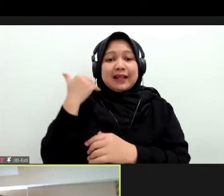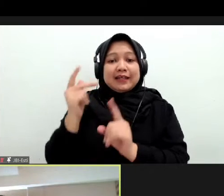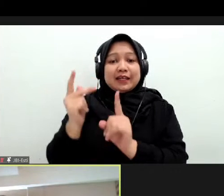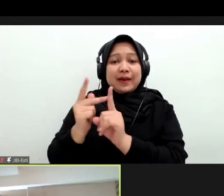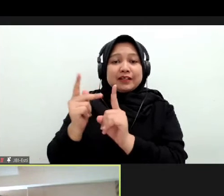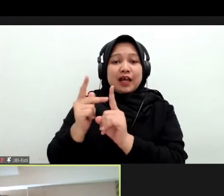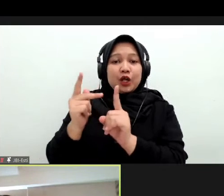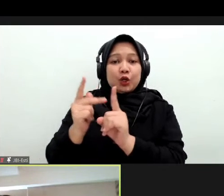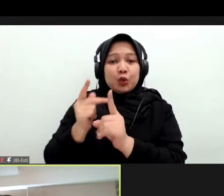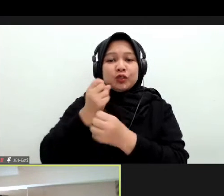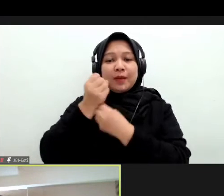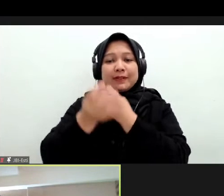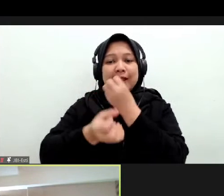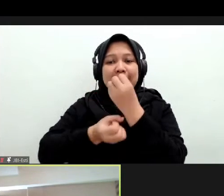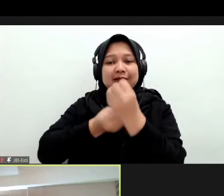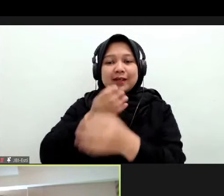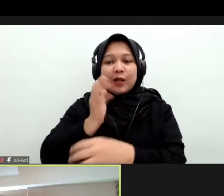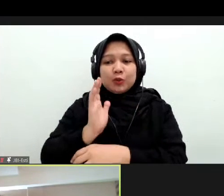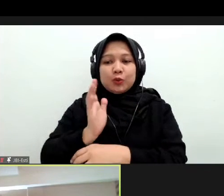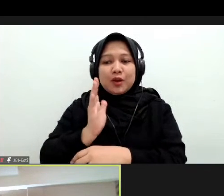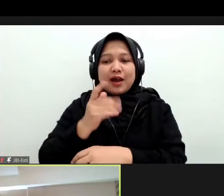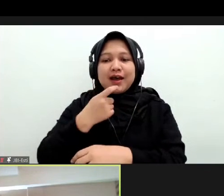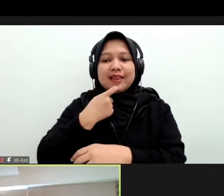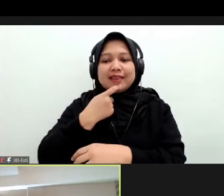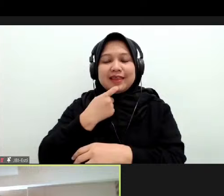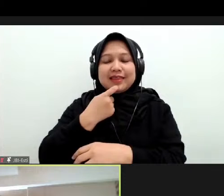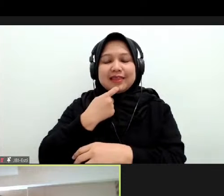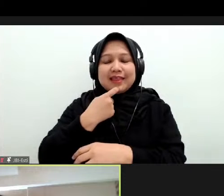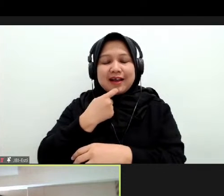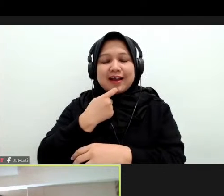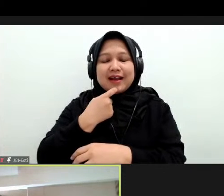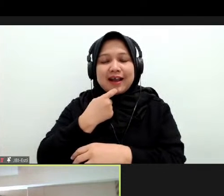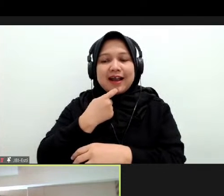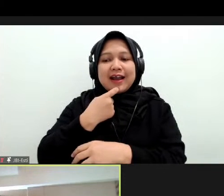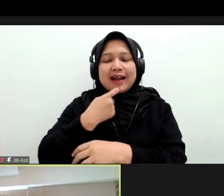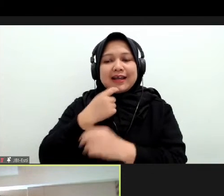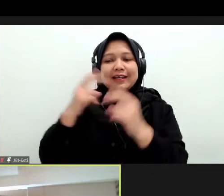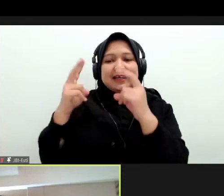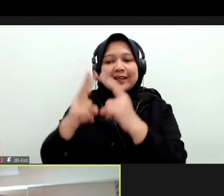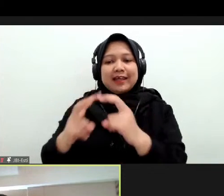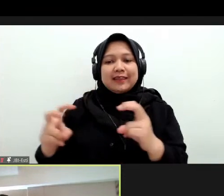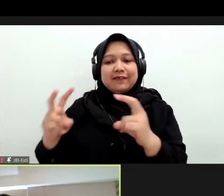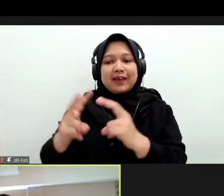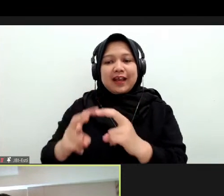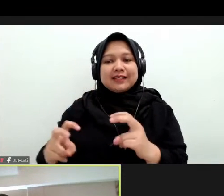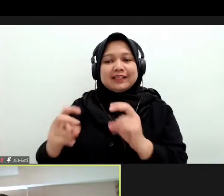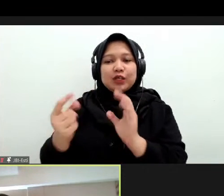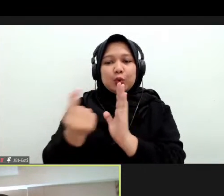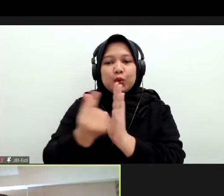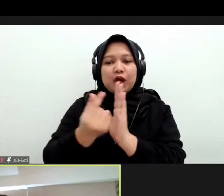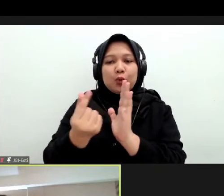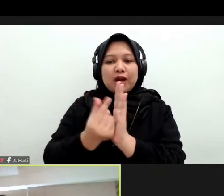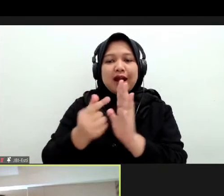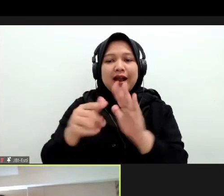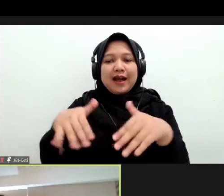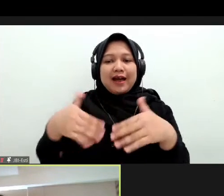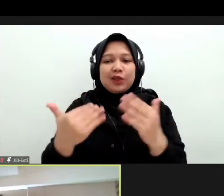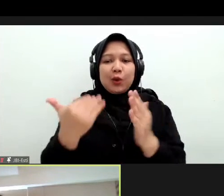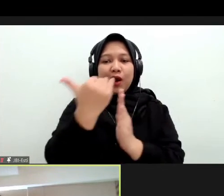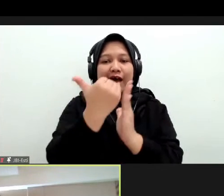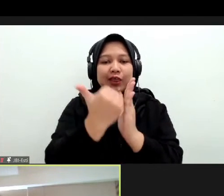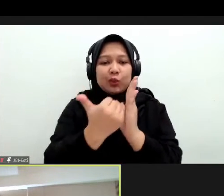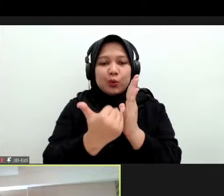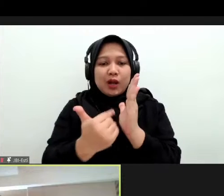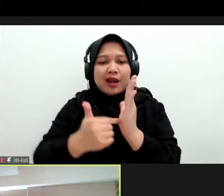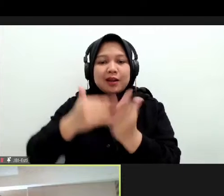restrictive law identified, as well as government action that exercise the that has been exercised in the realization of